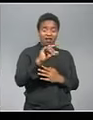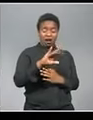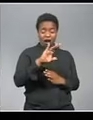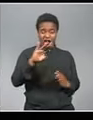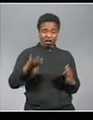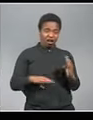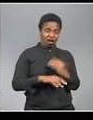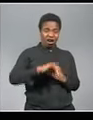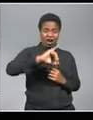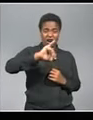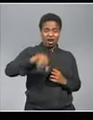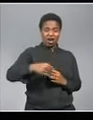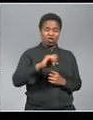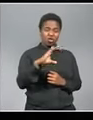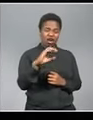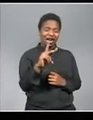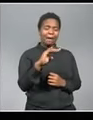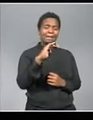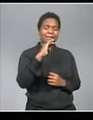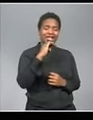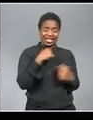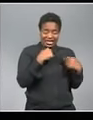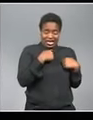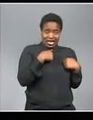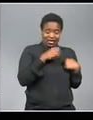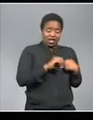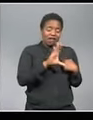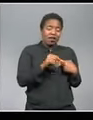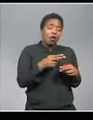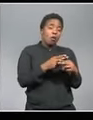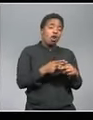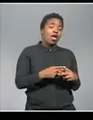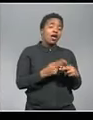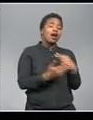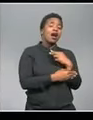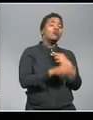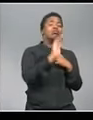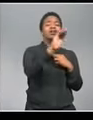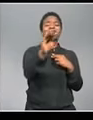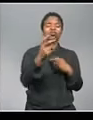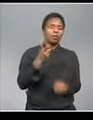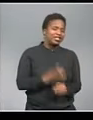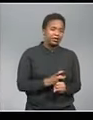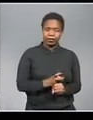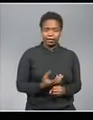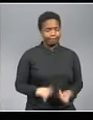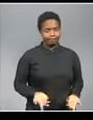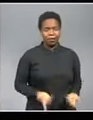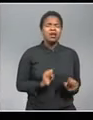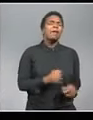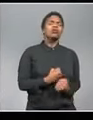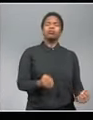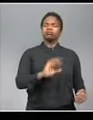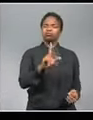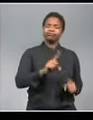status, it means that our ability to be able to borrow abroad becomes a little more difficult, not impossible, but